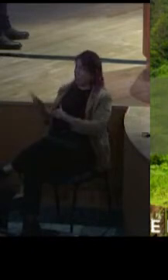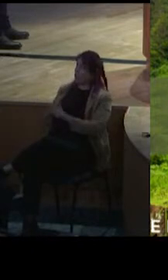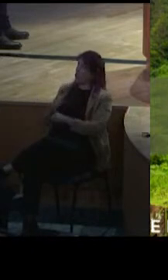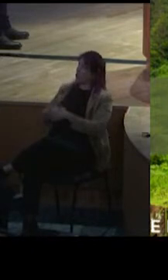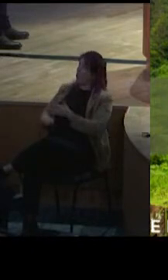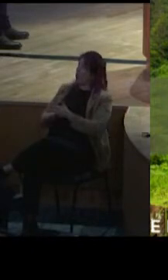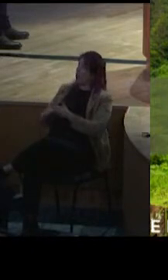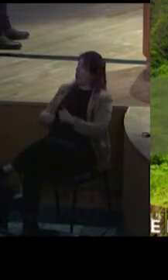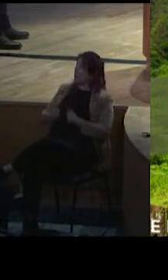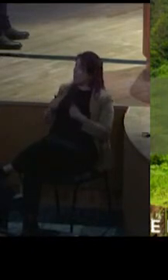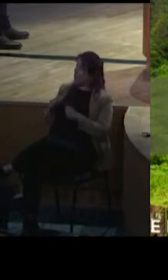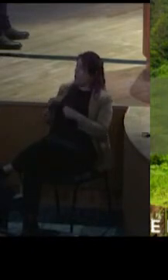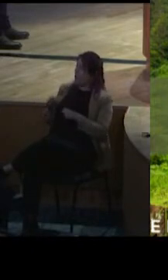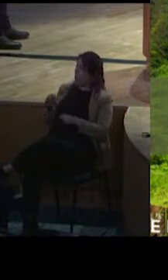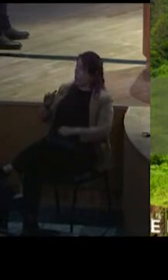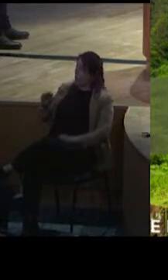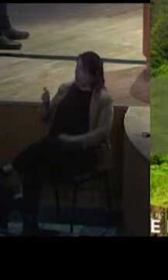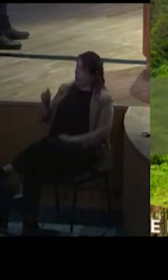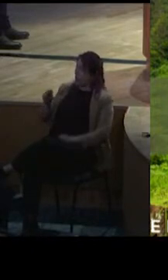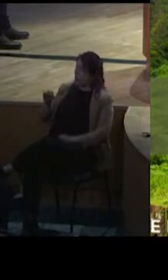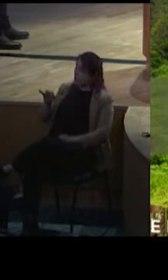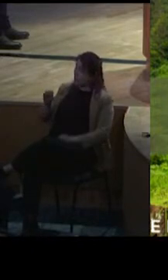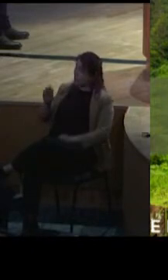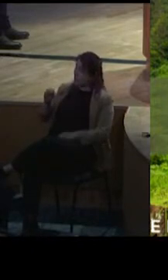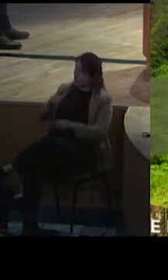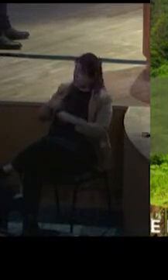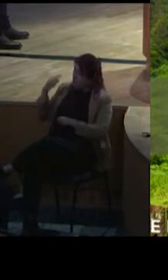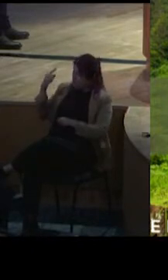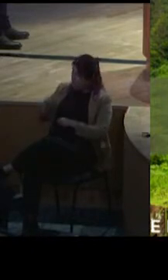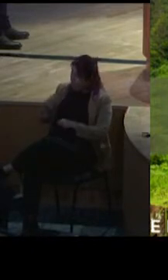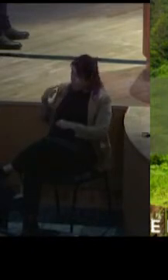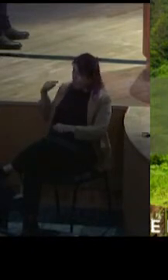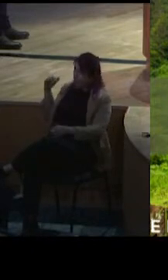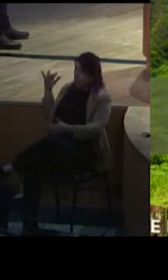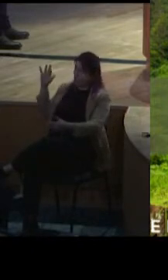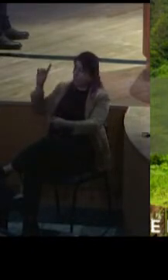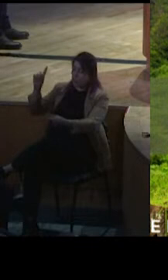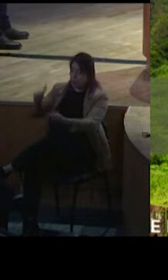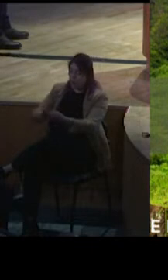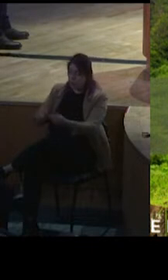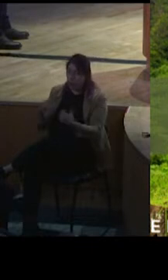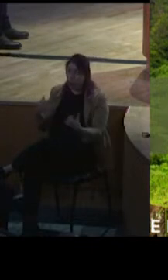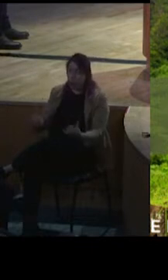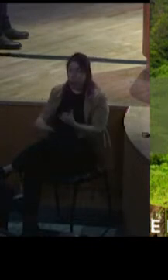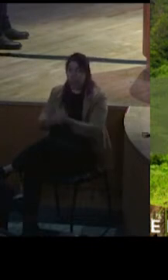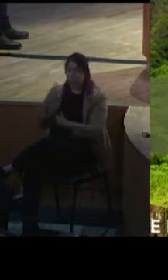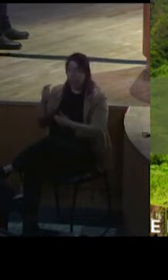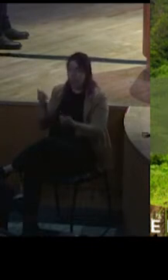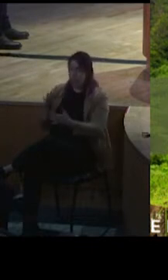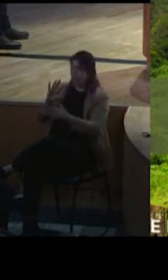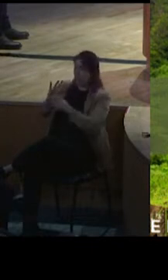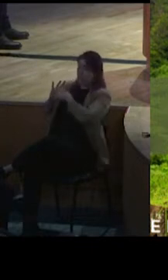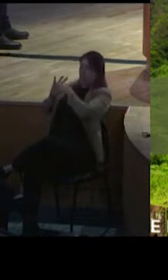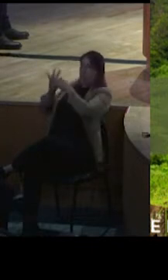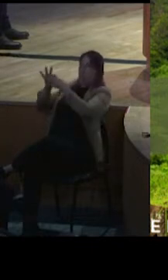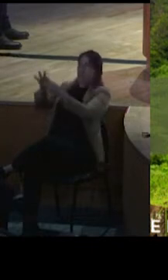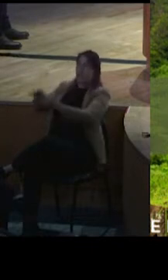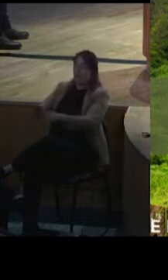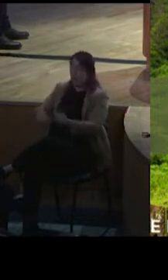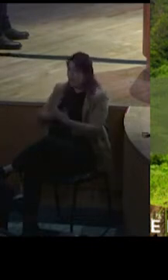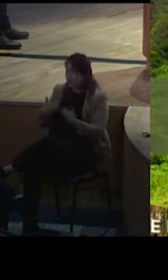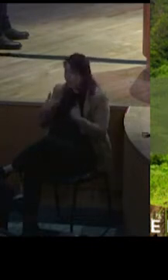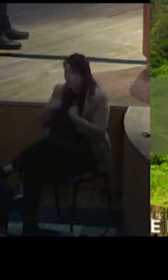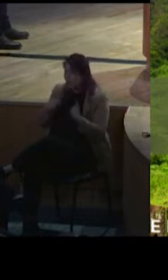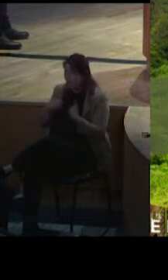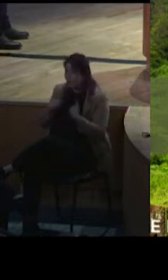living organism in Hawaii being the coral polyp, all the way into humanity and after that. So all the living creatures that are, you know, listed